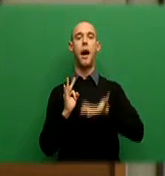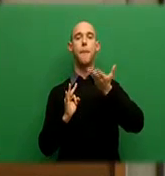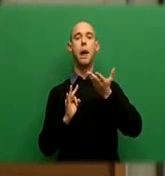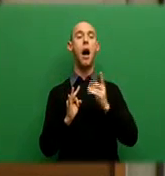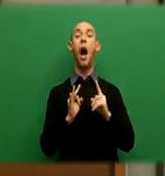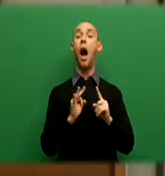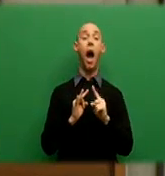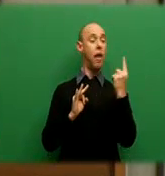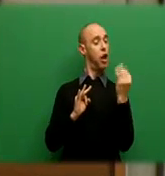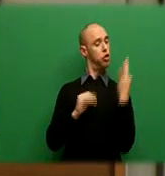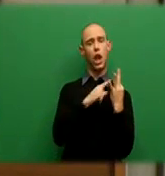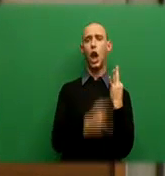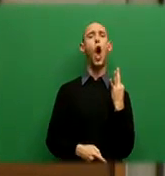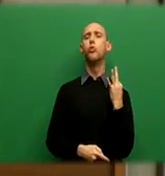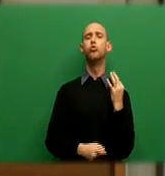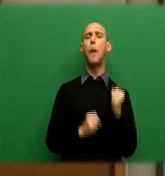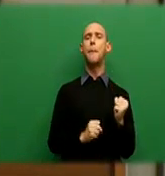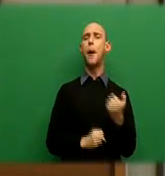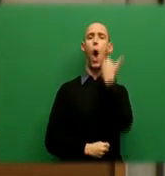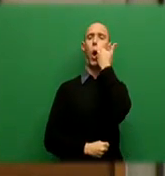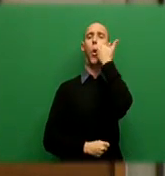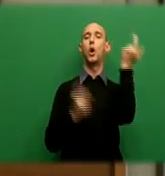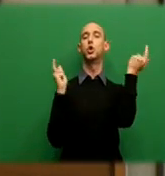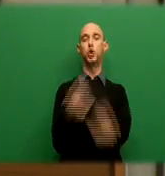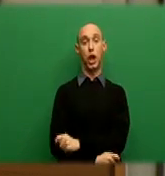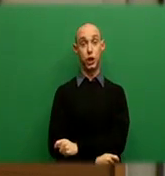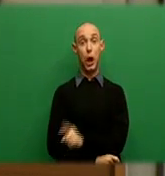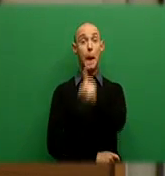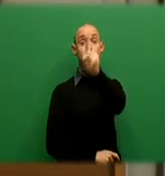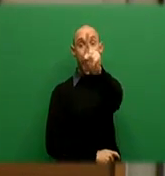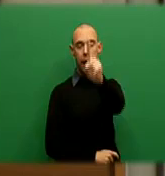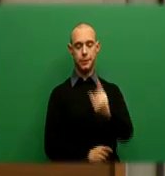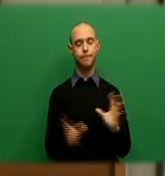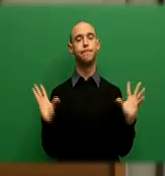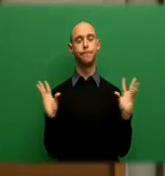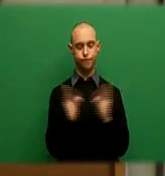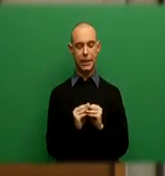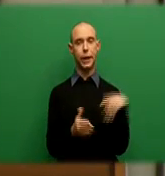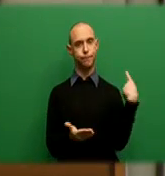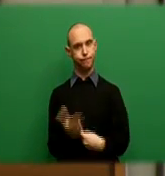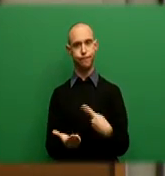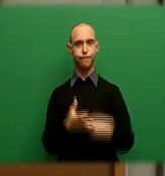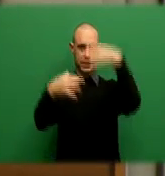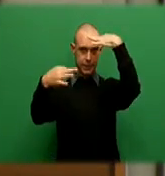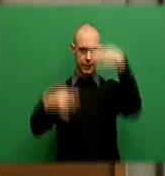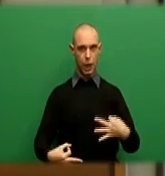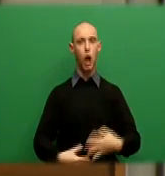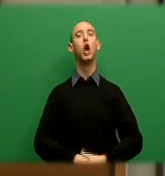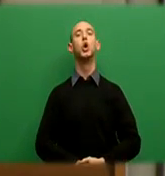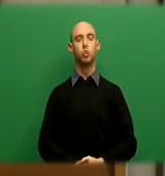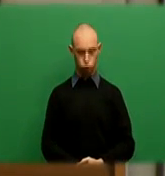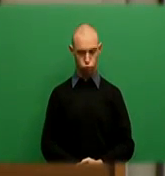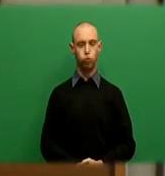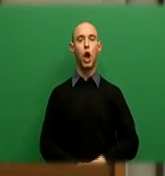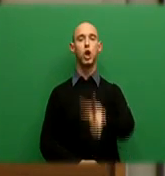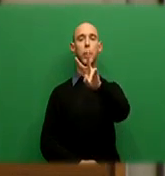the committee decided on an increase of 25 basis points. The committee faced the continuing